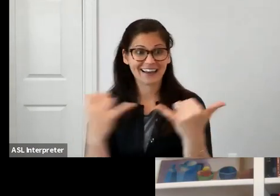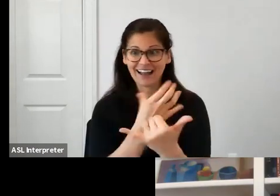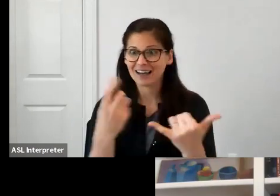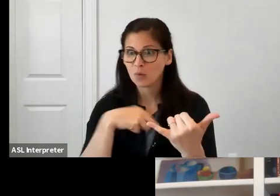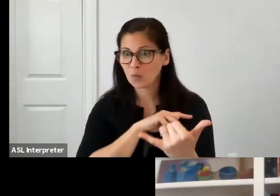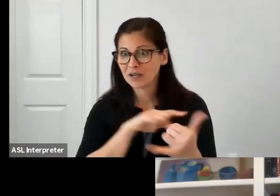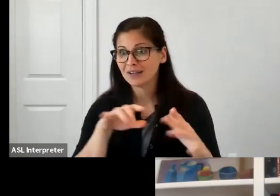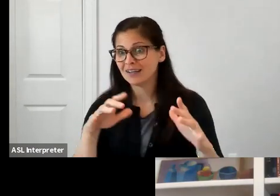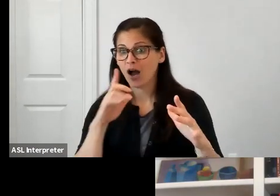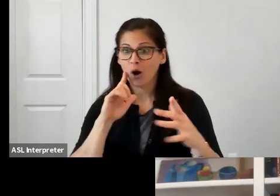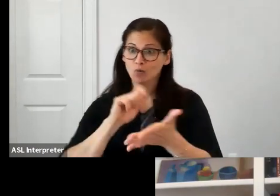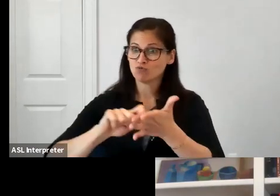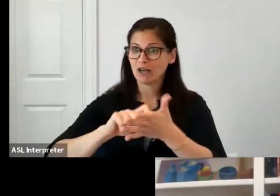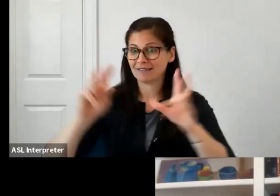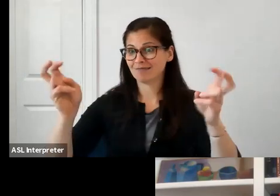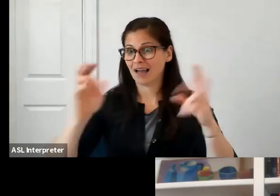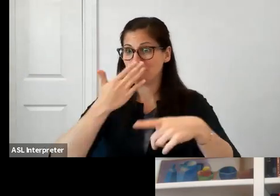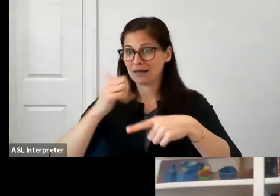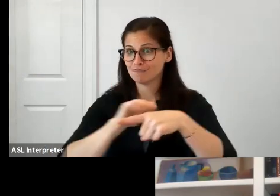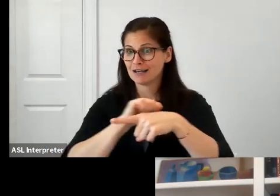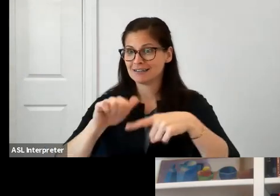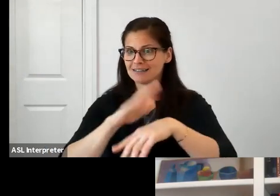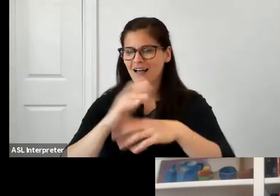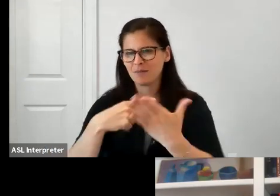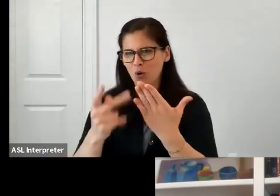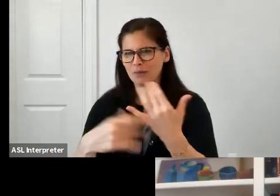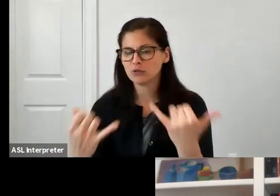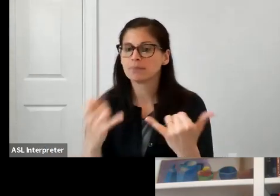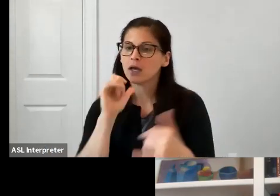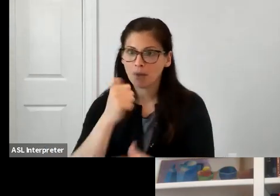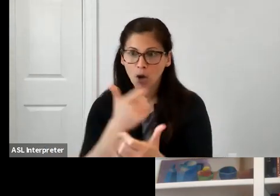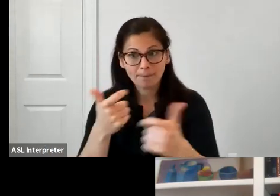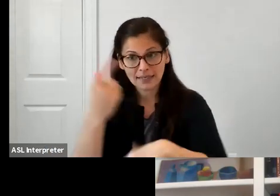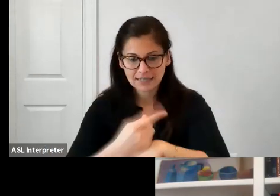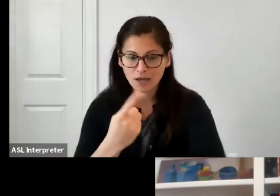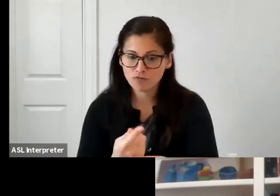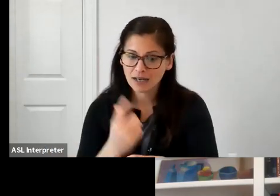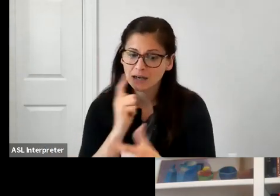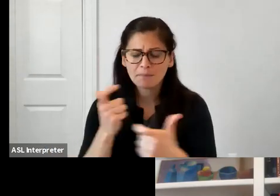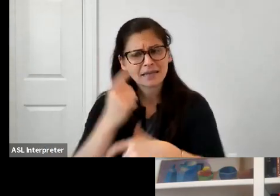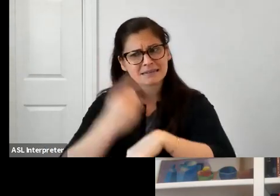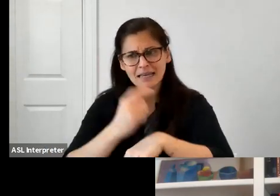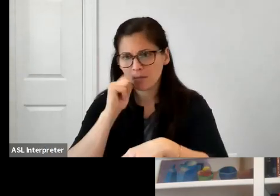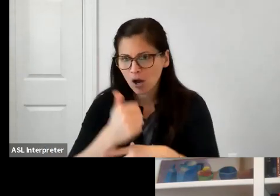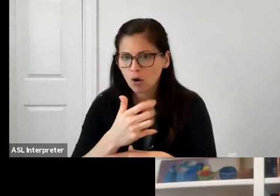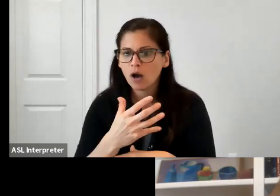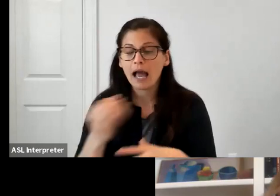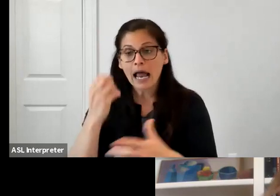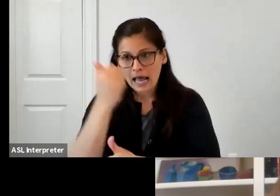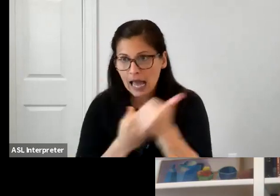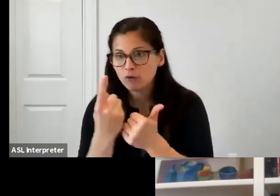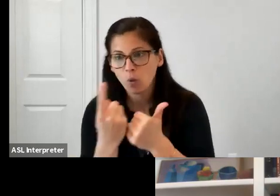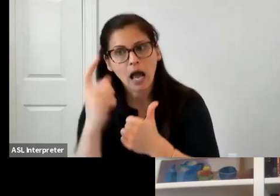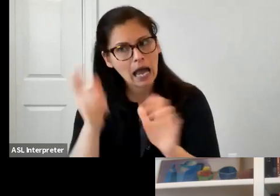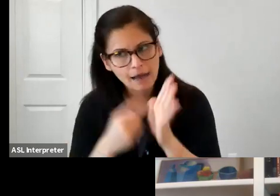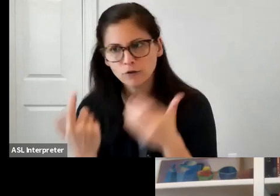our UP Awards program. So tomorrow's a big day, Charles. Very big day tomorrow. And everybody has to